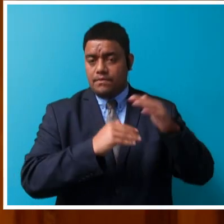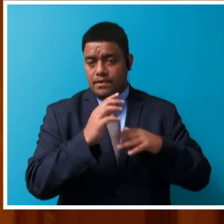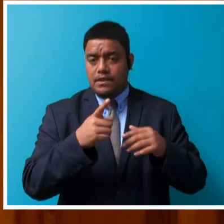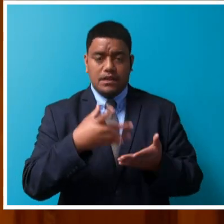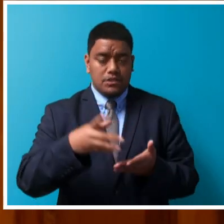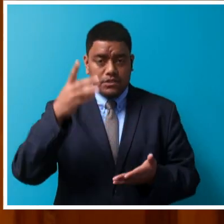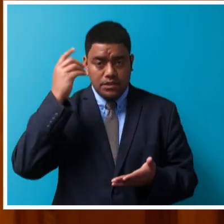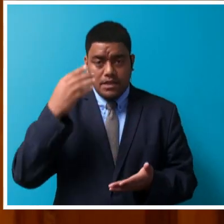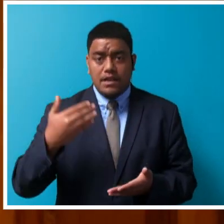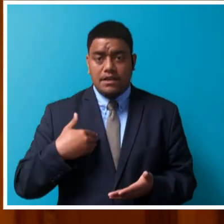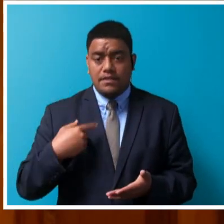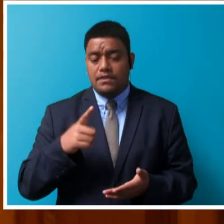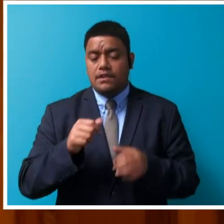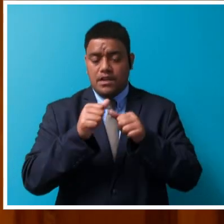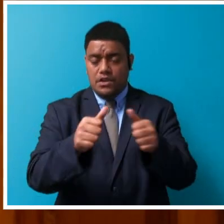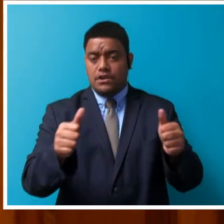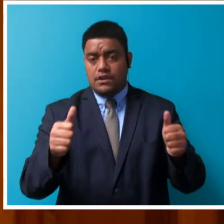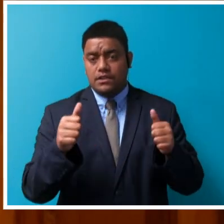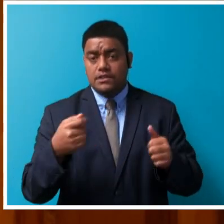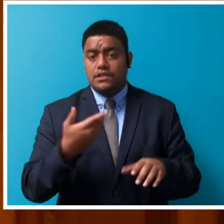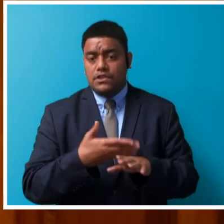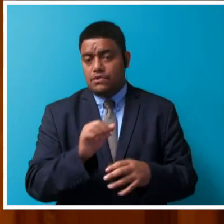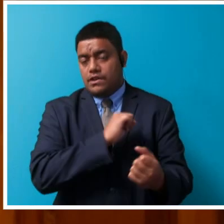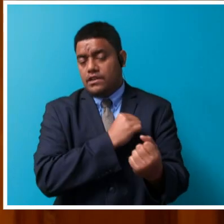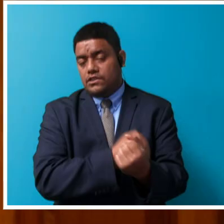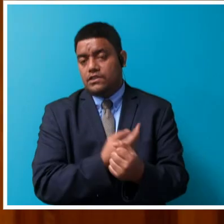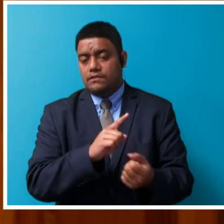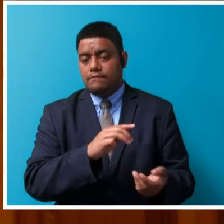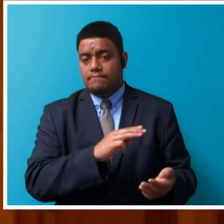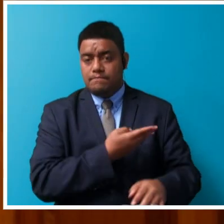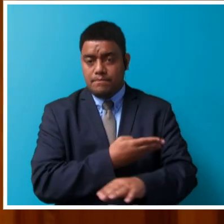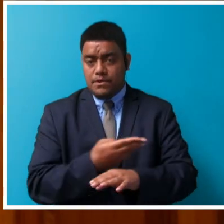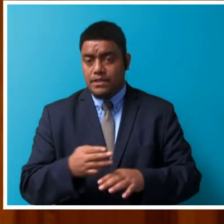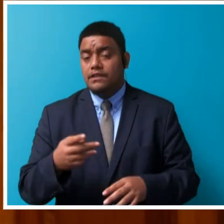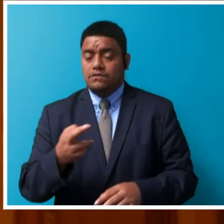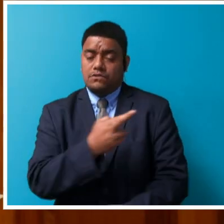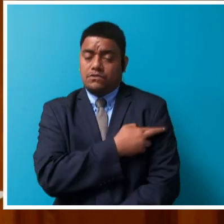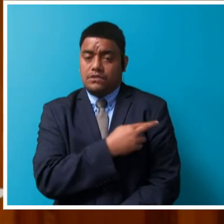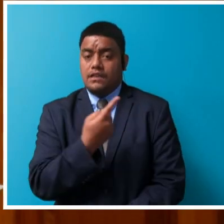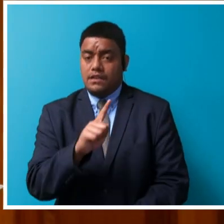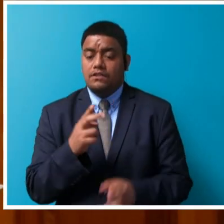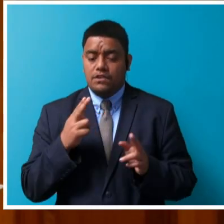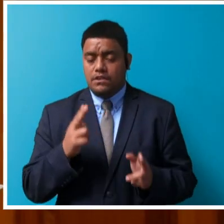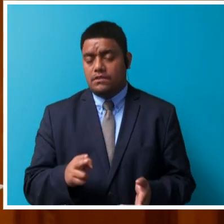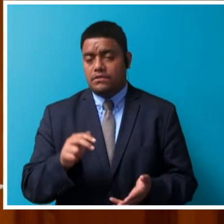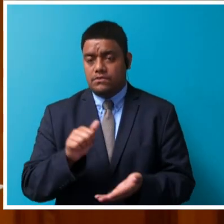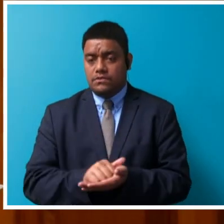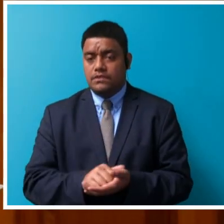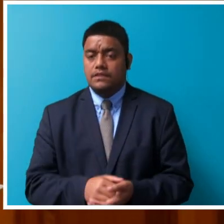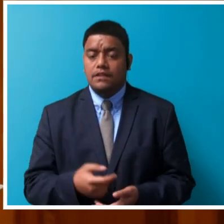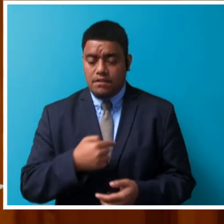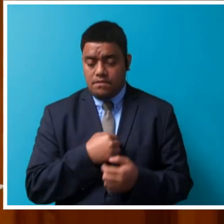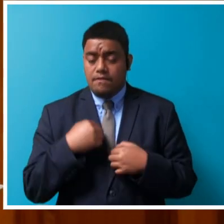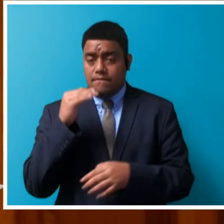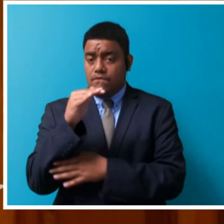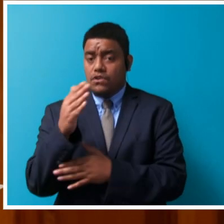education, health, agriculture, renewable energy, maritime security, and human resource development. Our Foreign Service